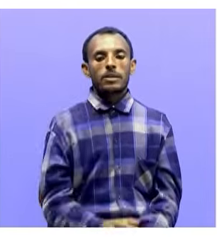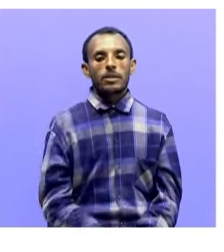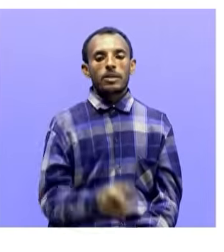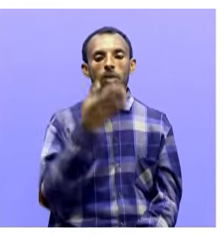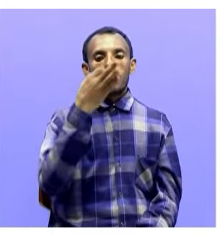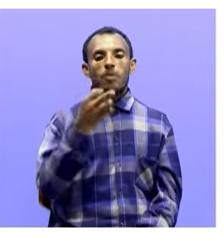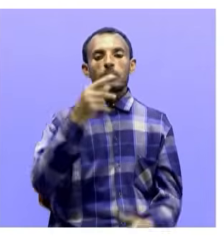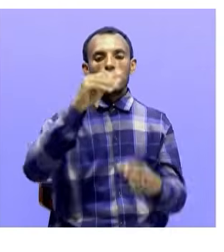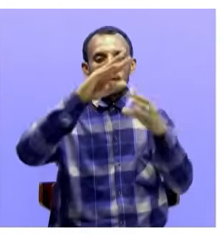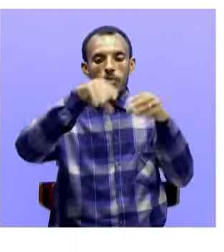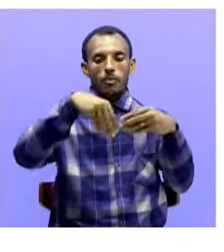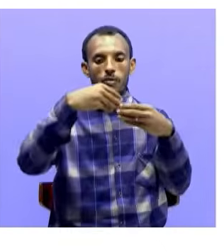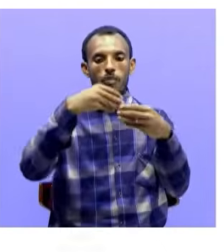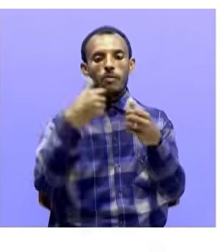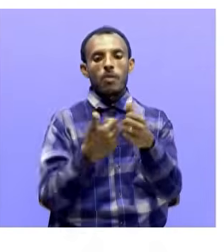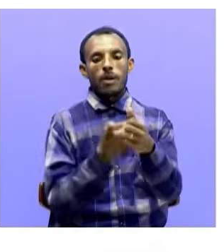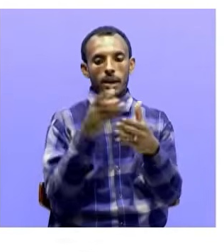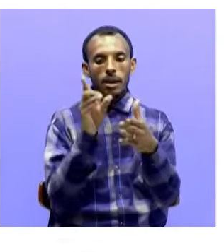of the following data set.